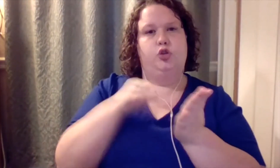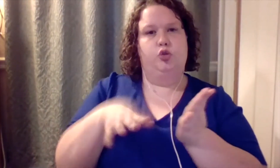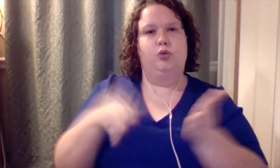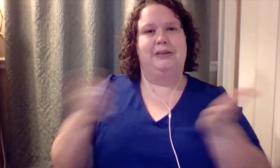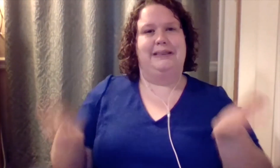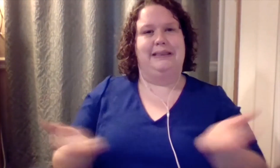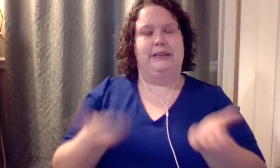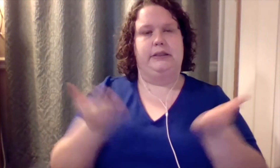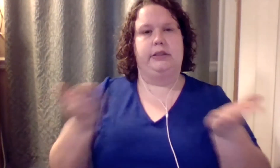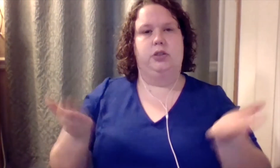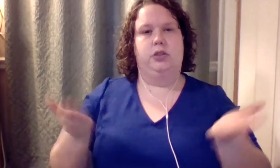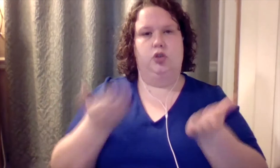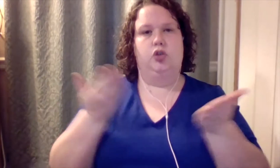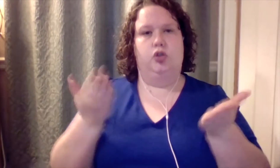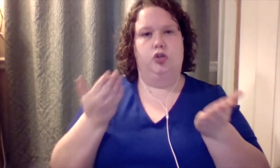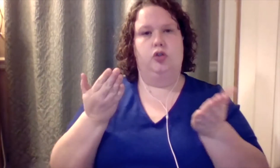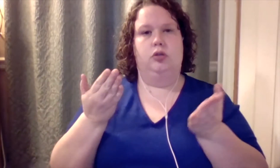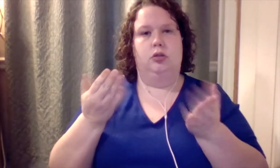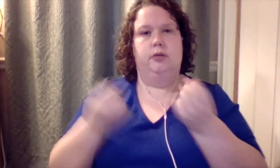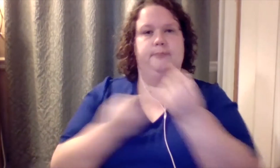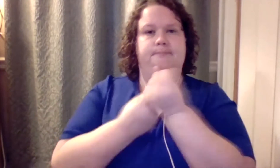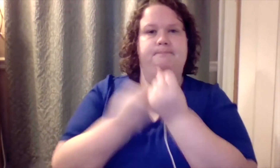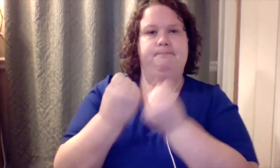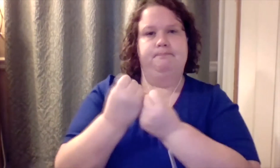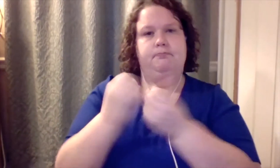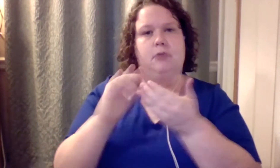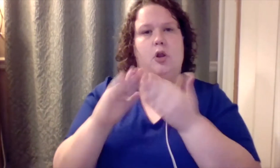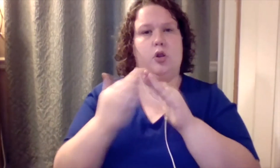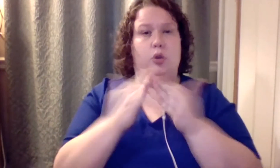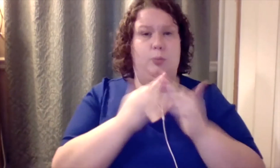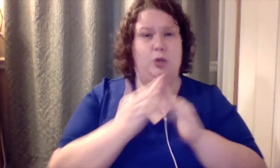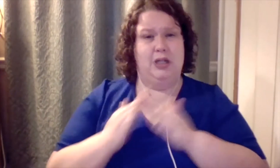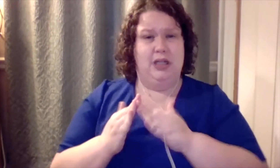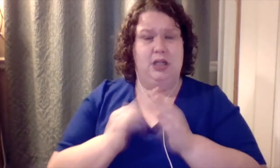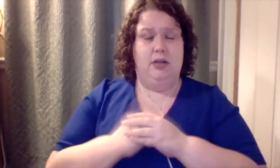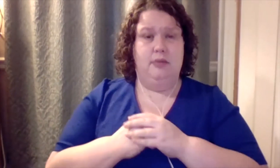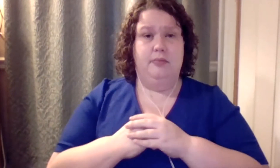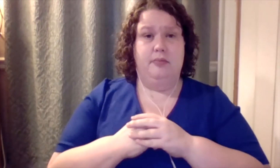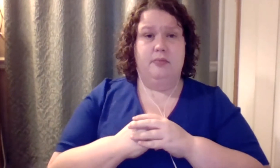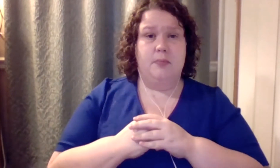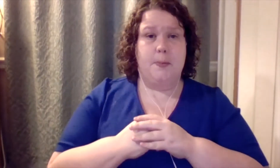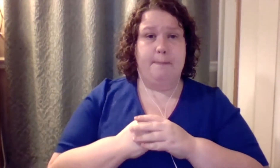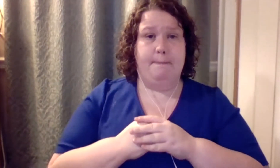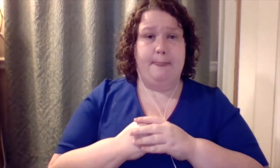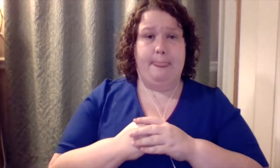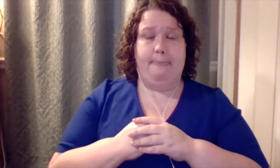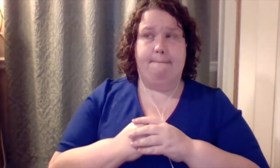the community. And that, I think one of the early